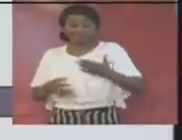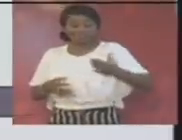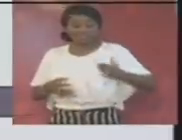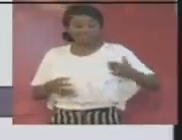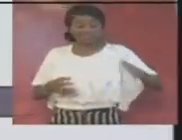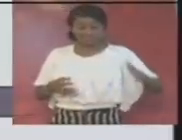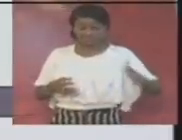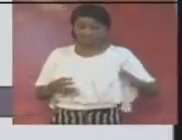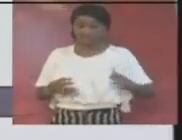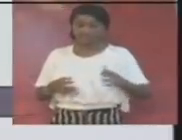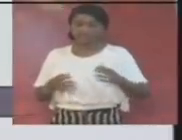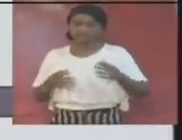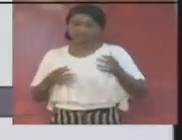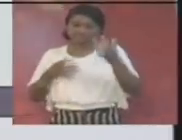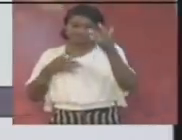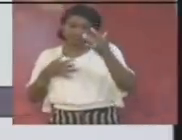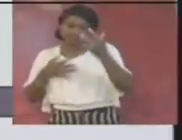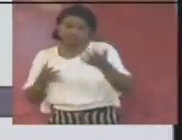first slide?